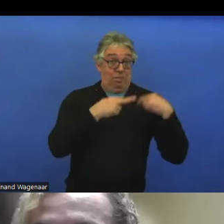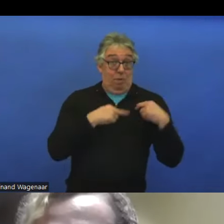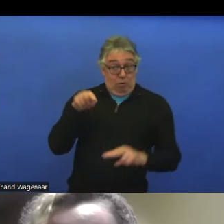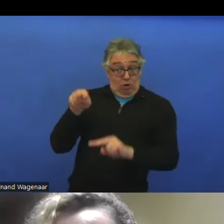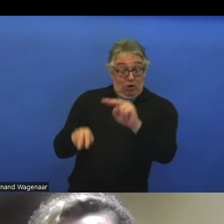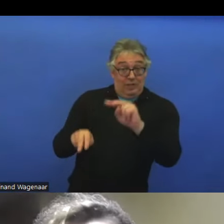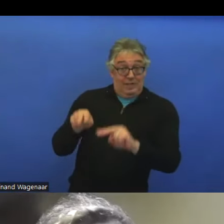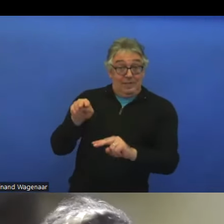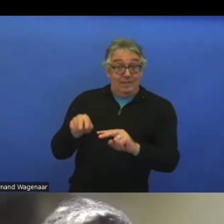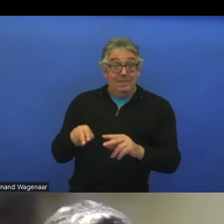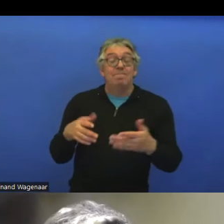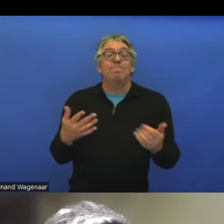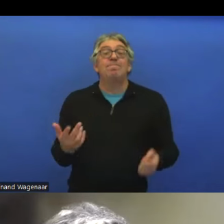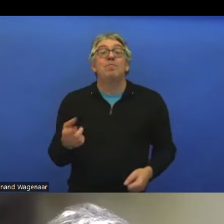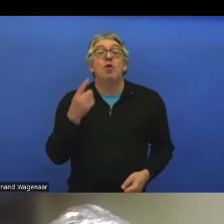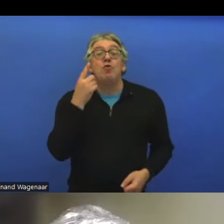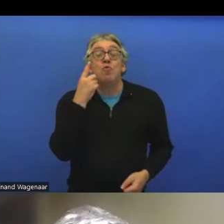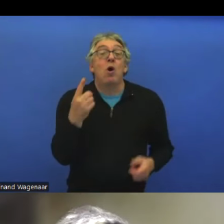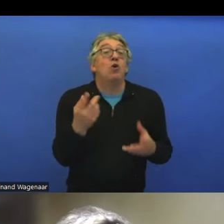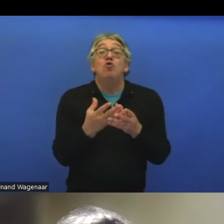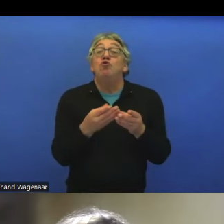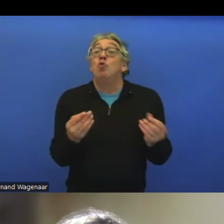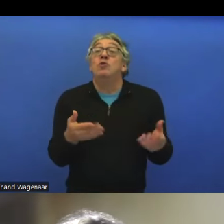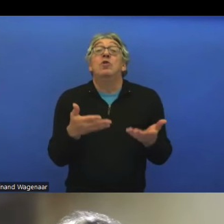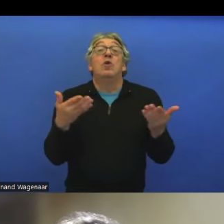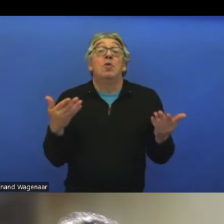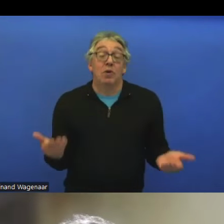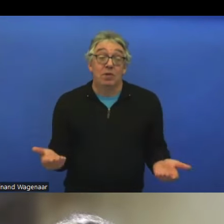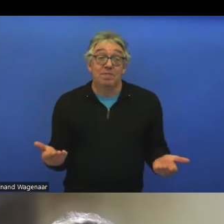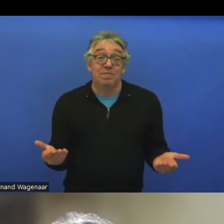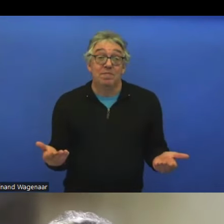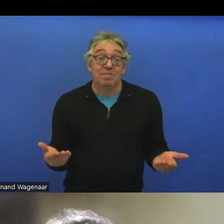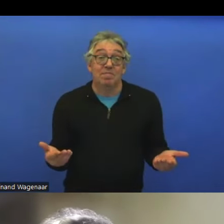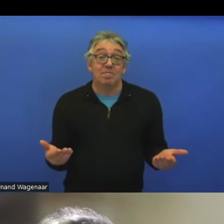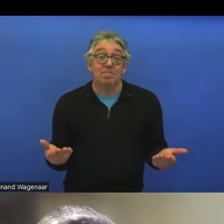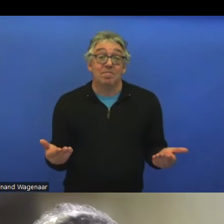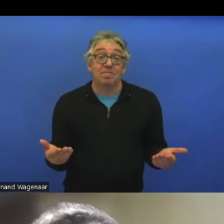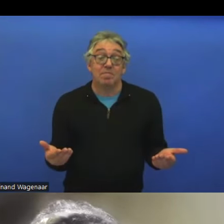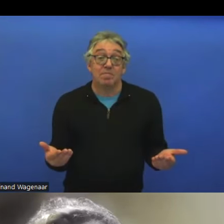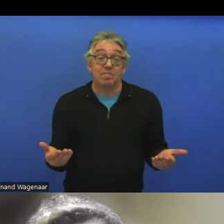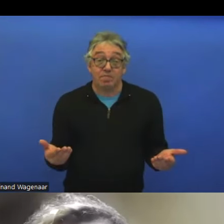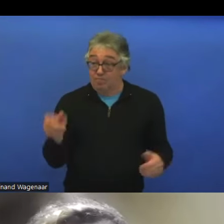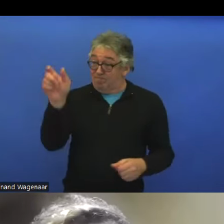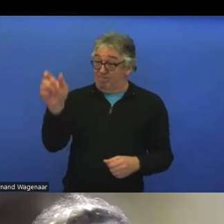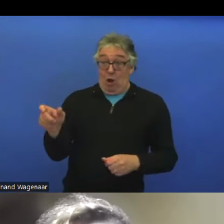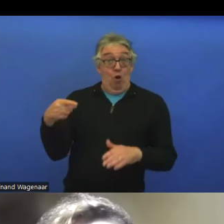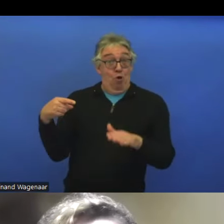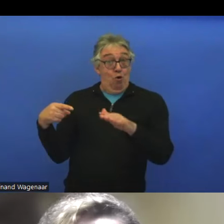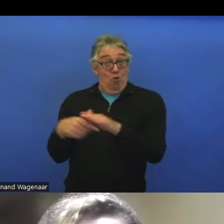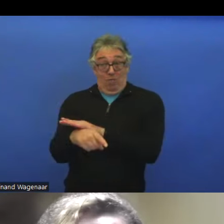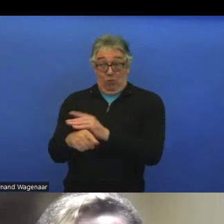resettlement is one of the durable solutions that is available to refugees